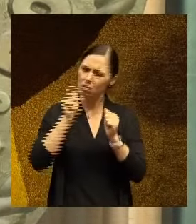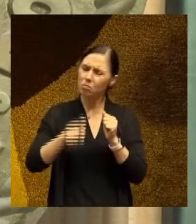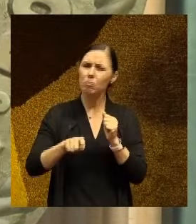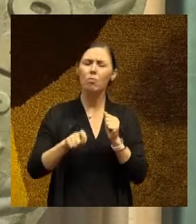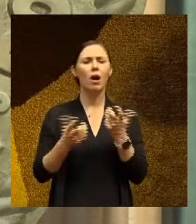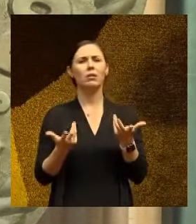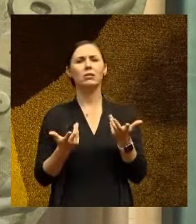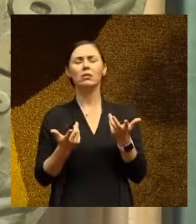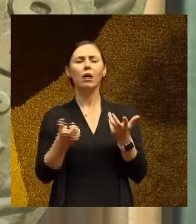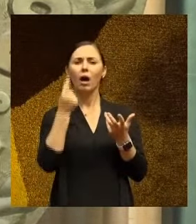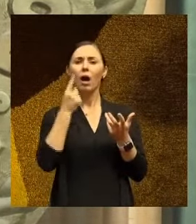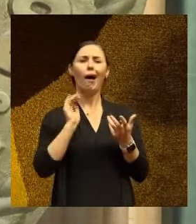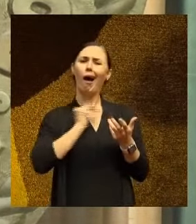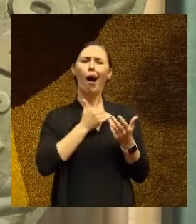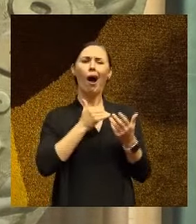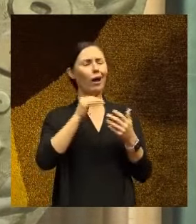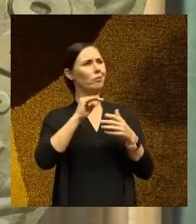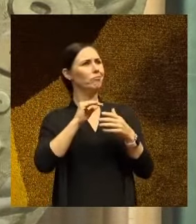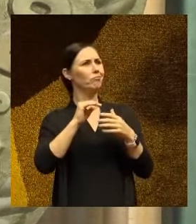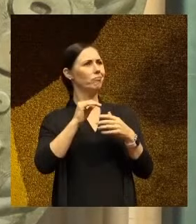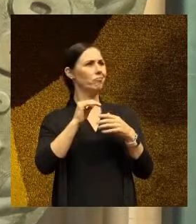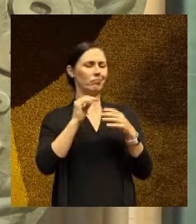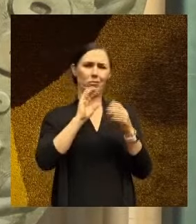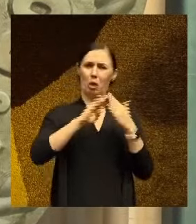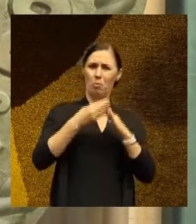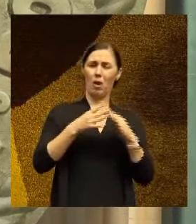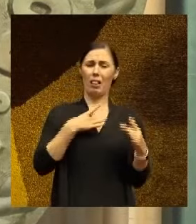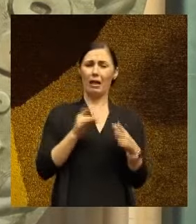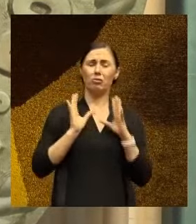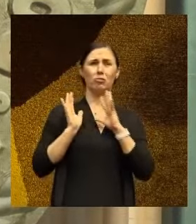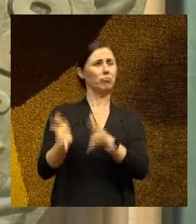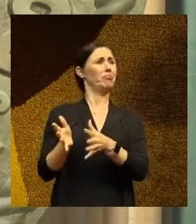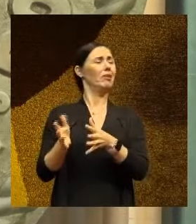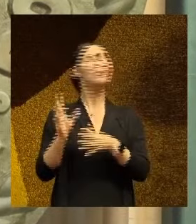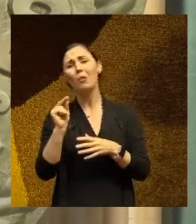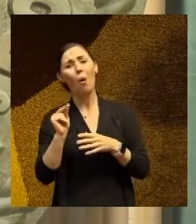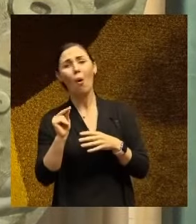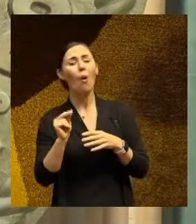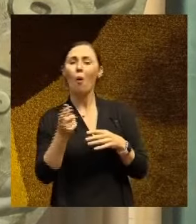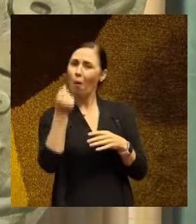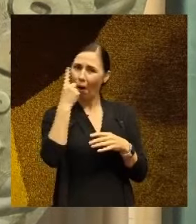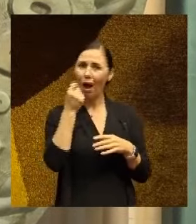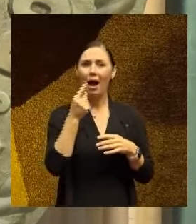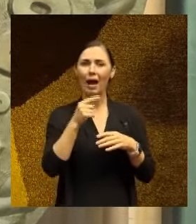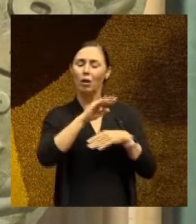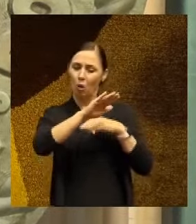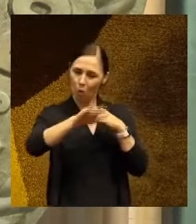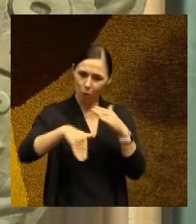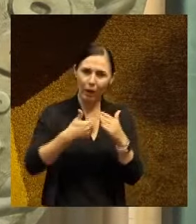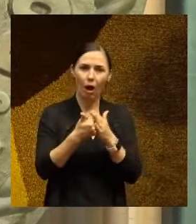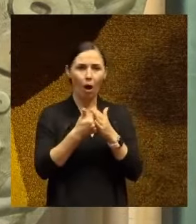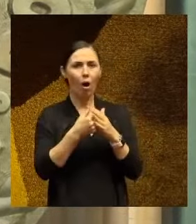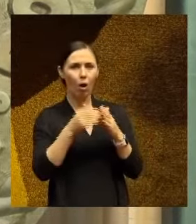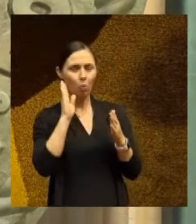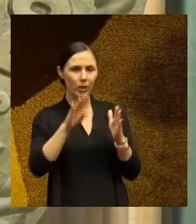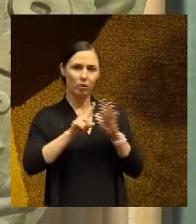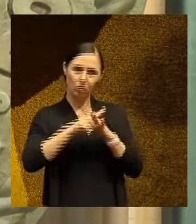to leave them behind. The tide is rising, and it should lift all of us.